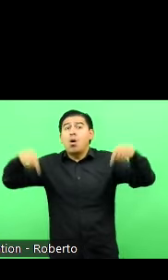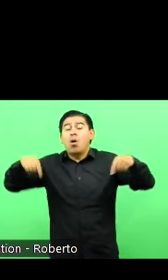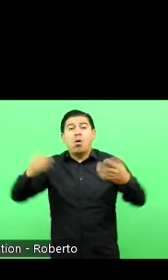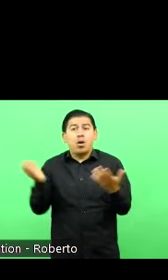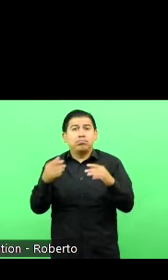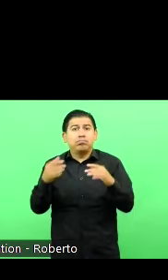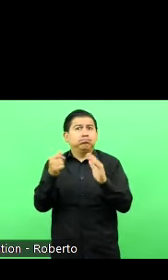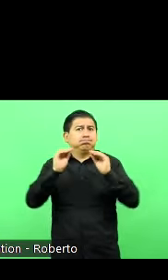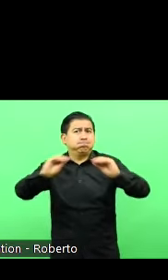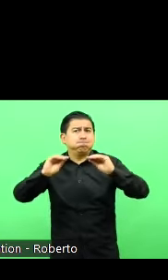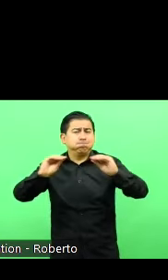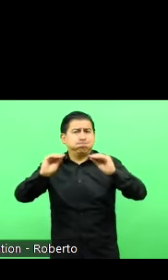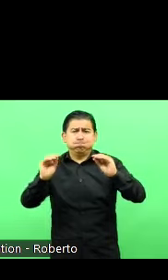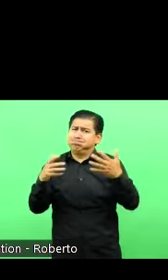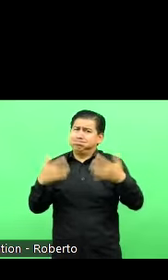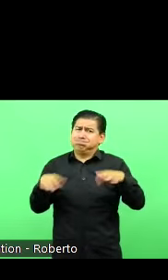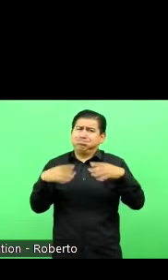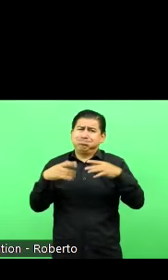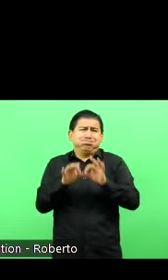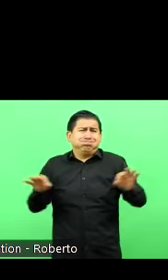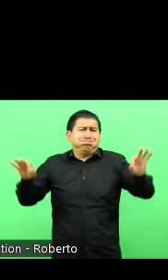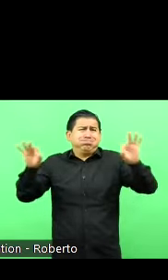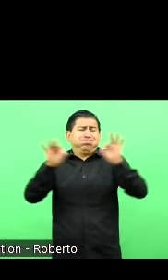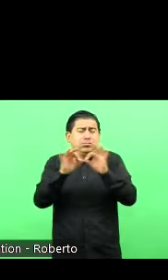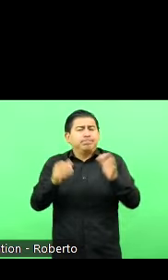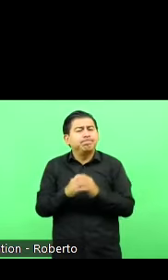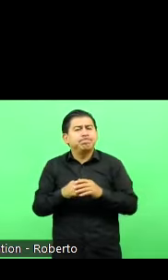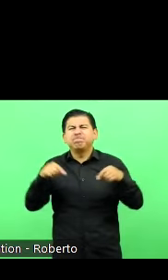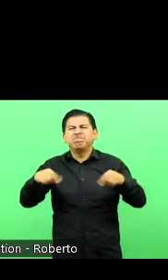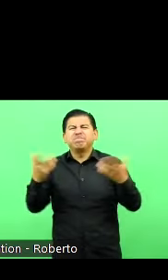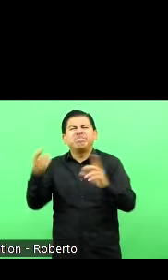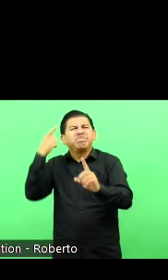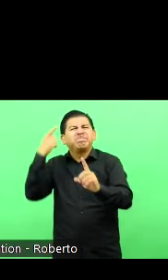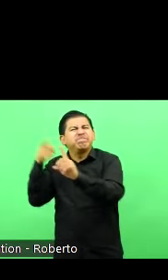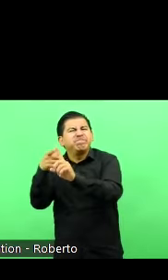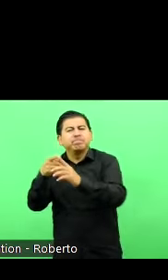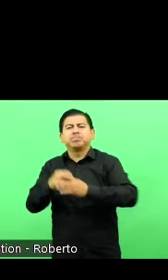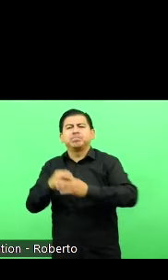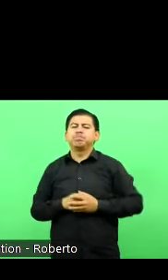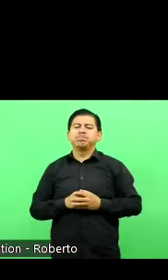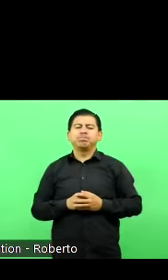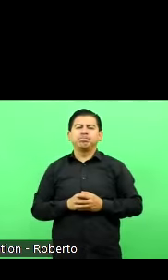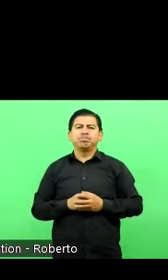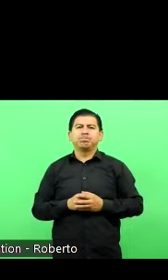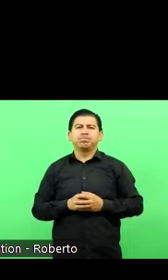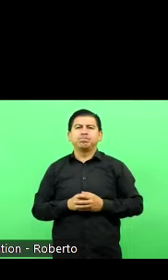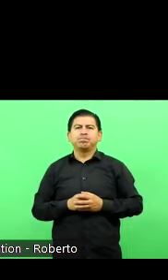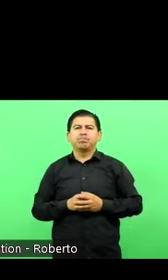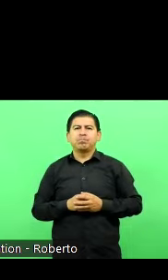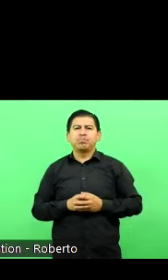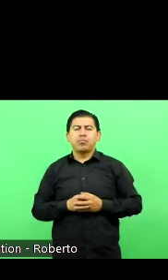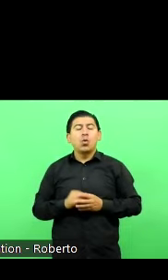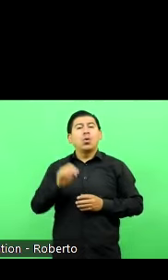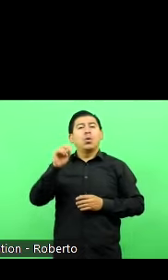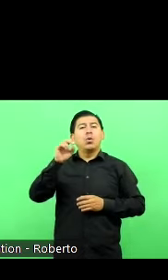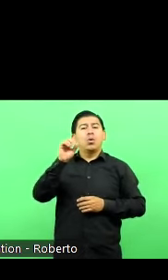achieve. UNOSSC is the United Nations focal entity for South-South and Triangle cooperation. South-South